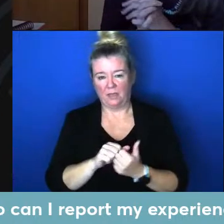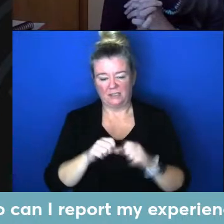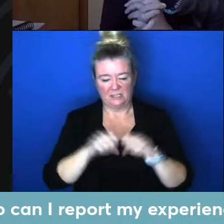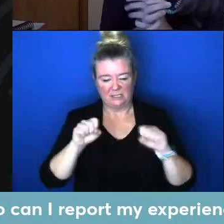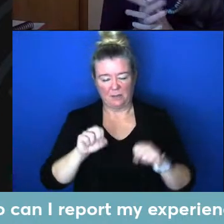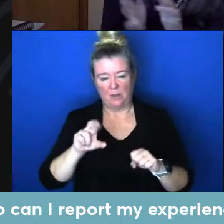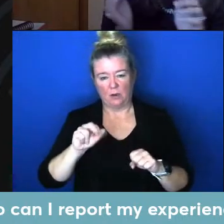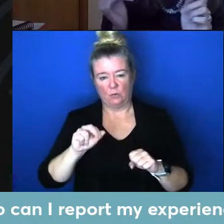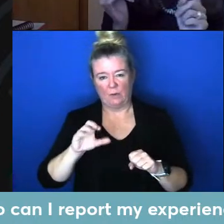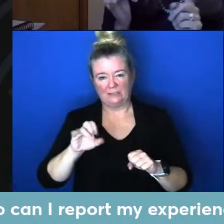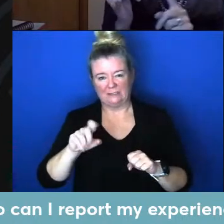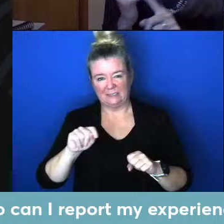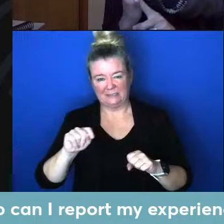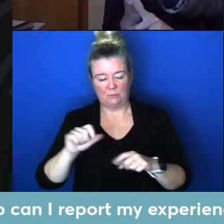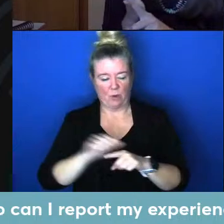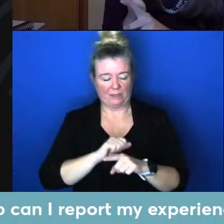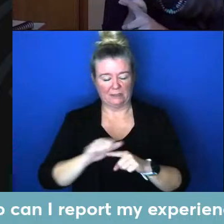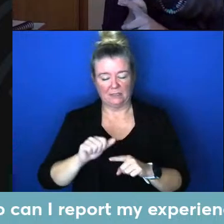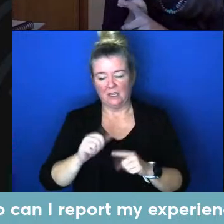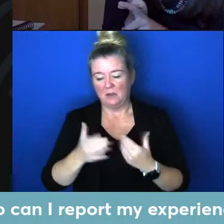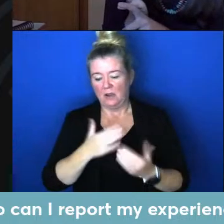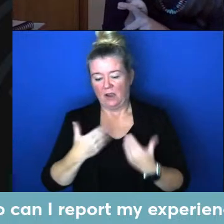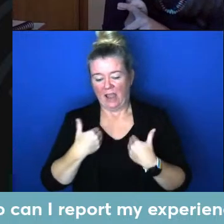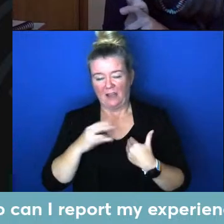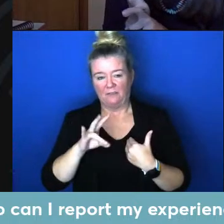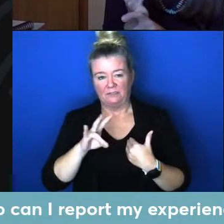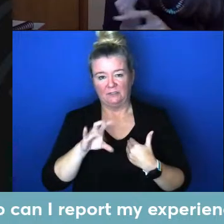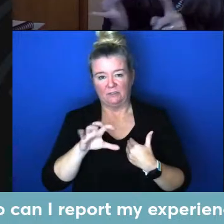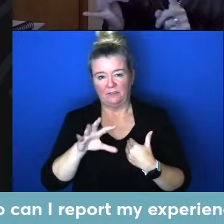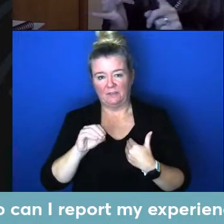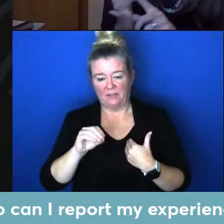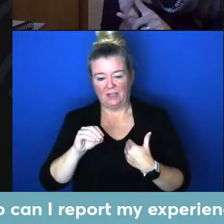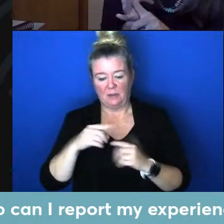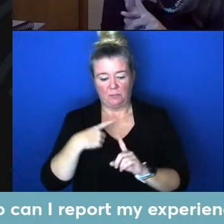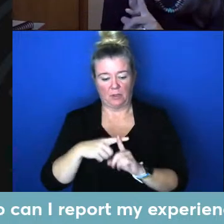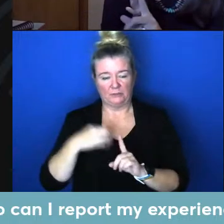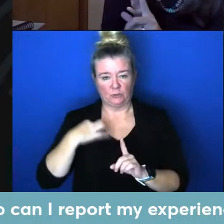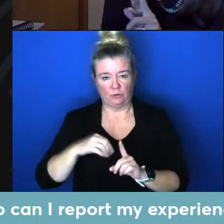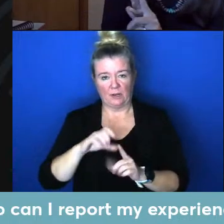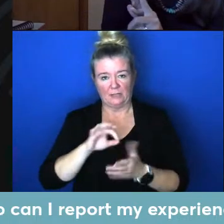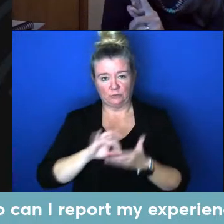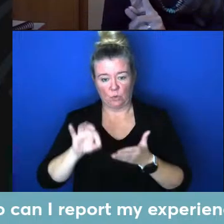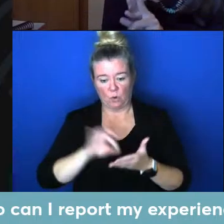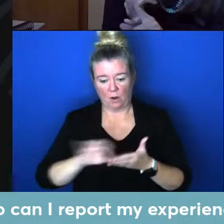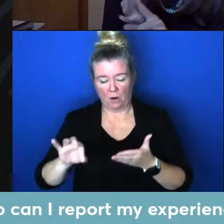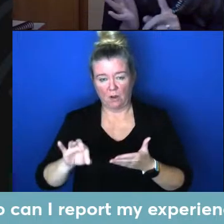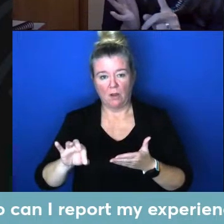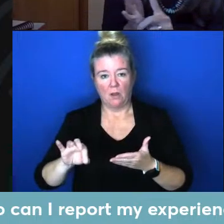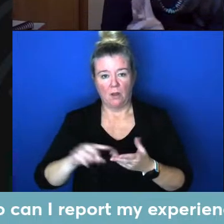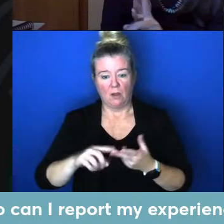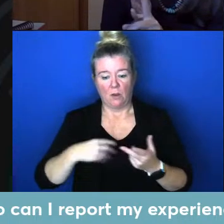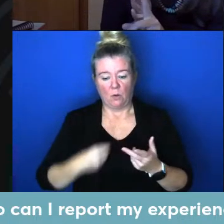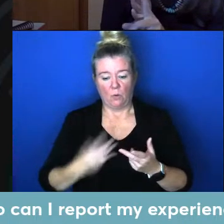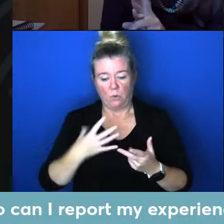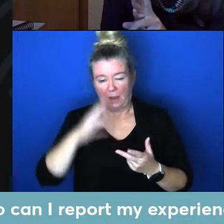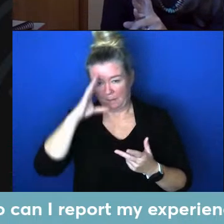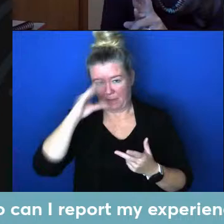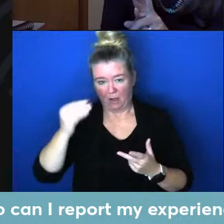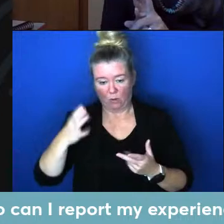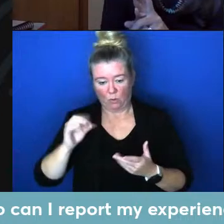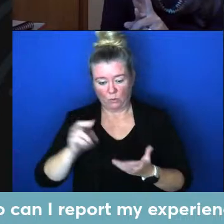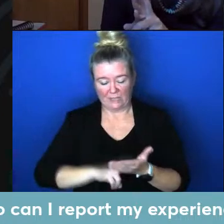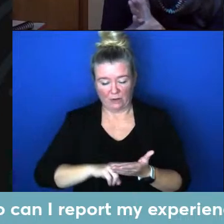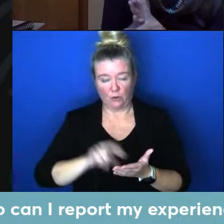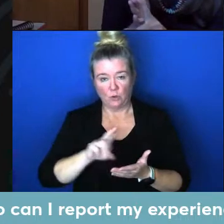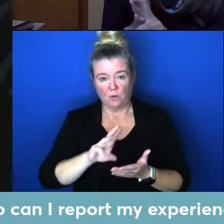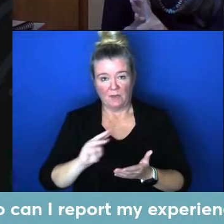practices, despite having a 750 plus credit score, a white male co-signer, a U of M